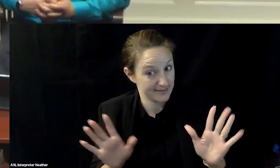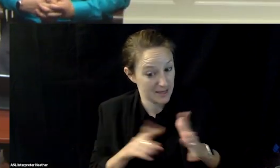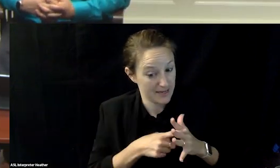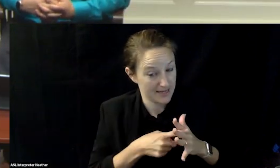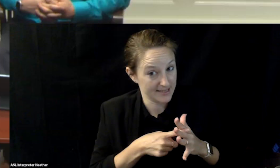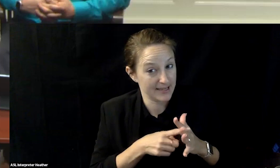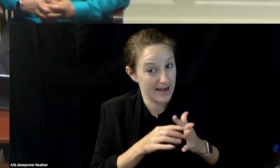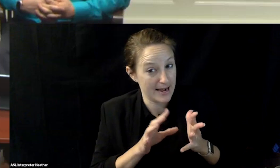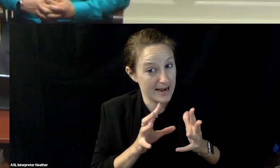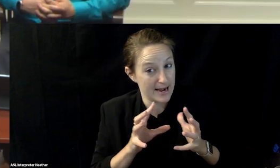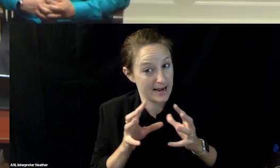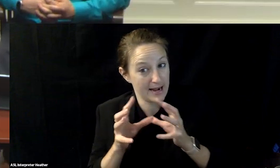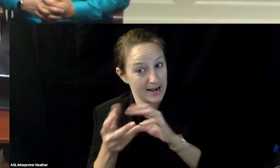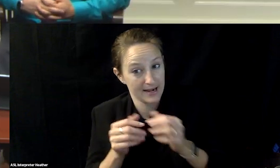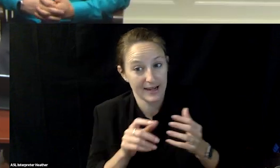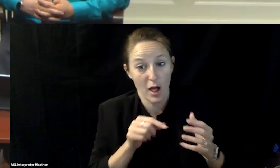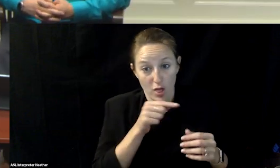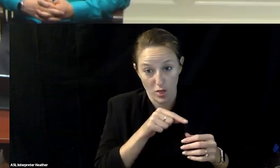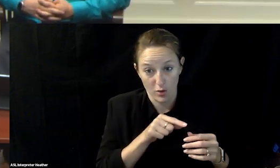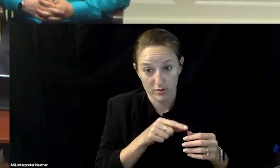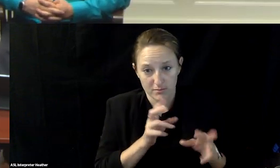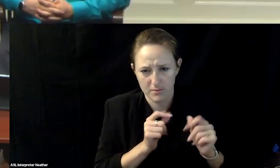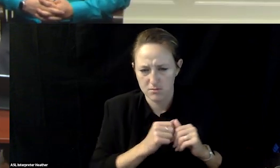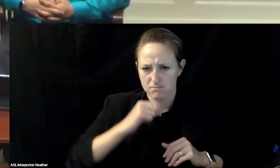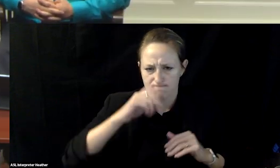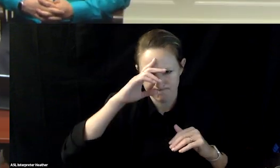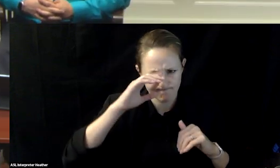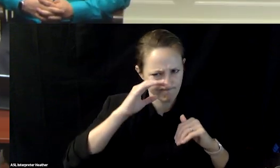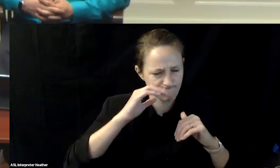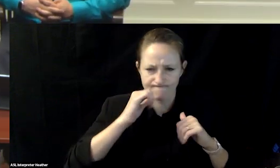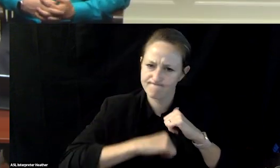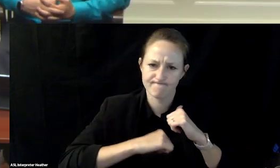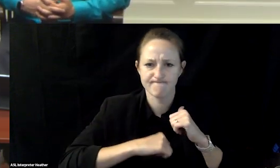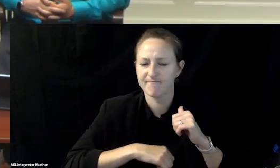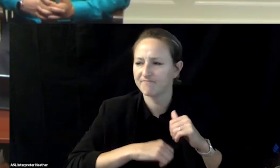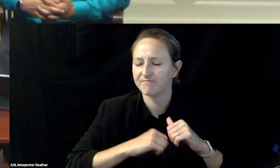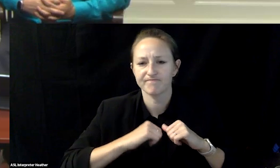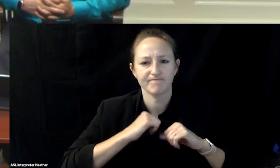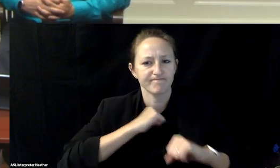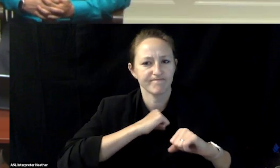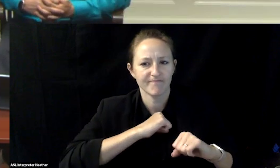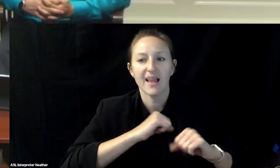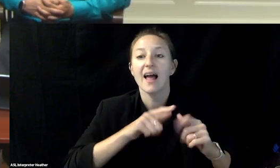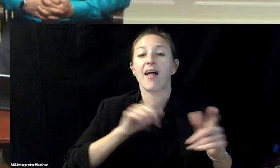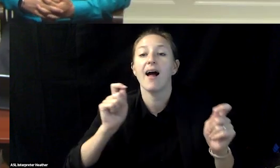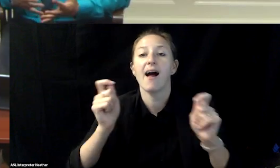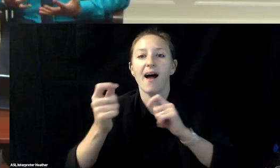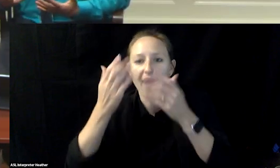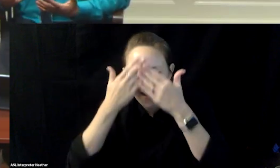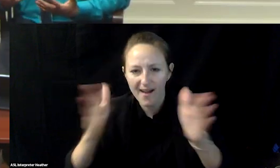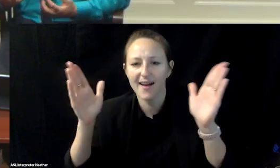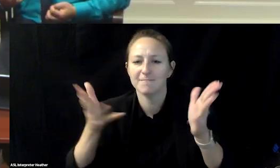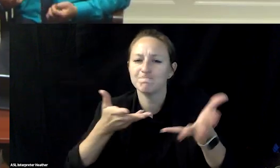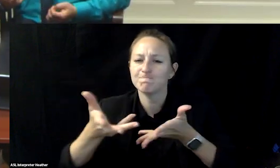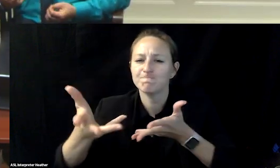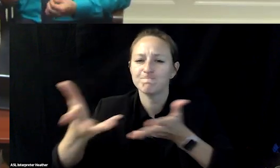and those folks have become the most ardent champions once they understand. Absolutely. And I certainly find a